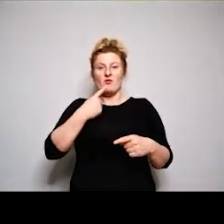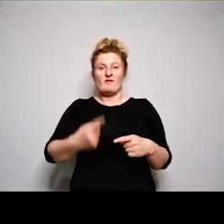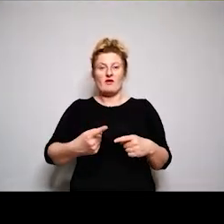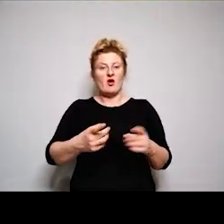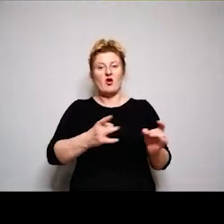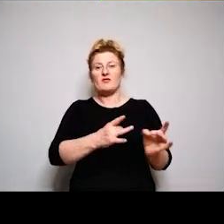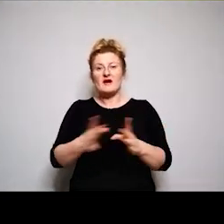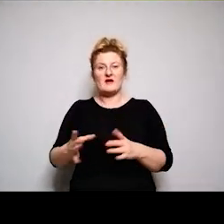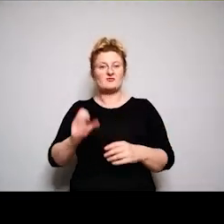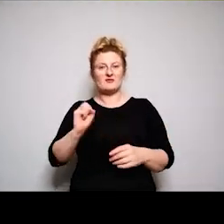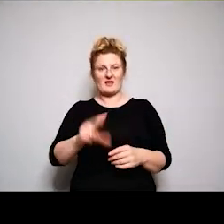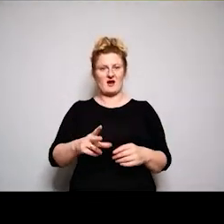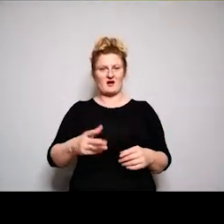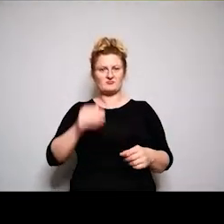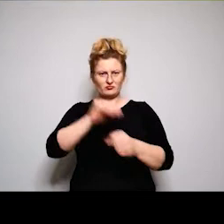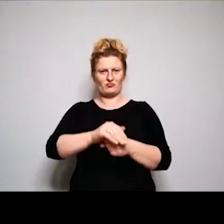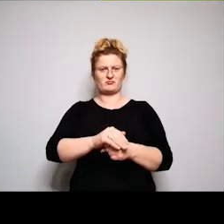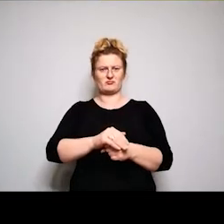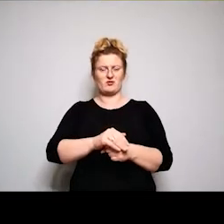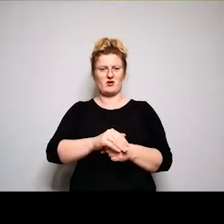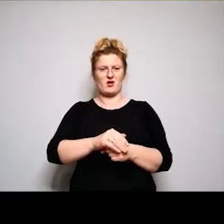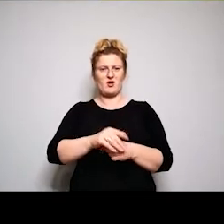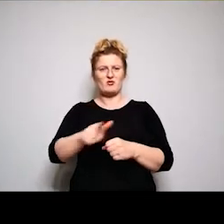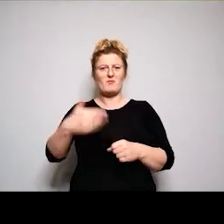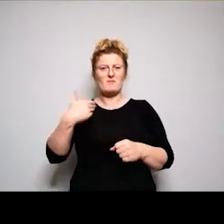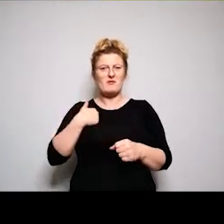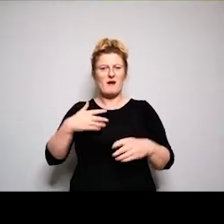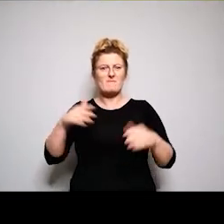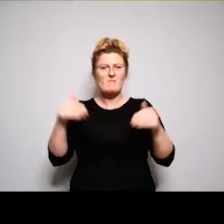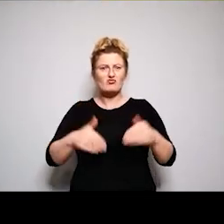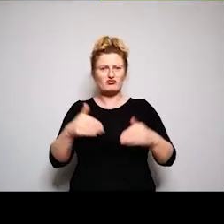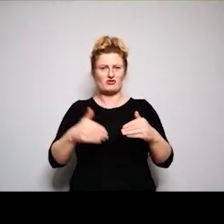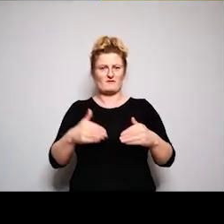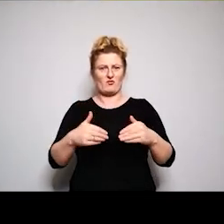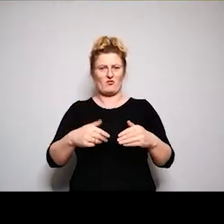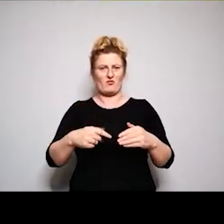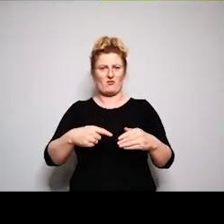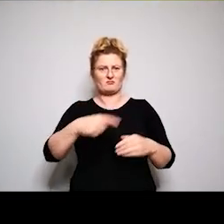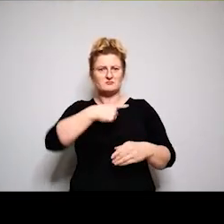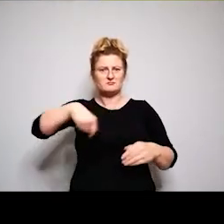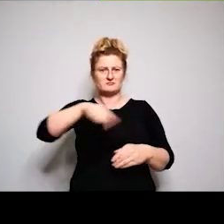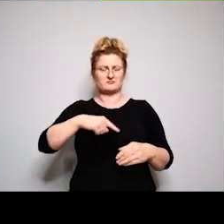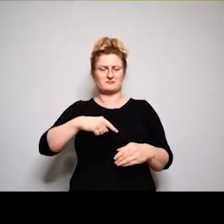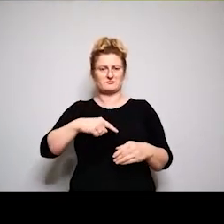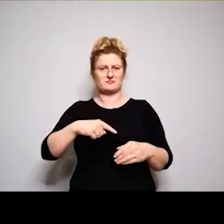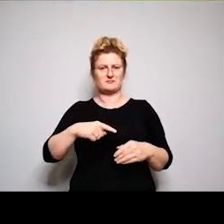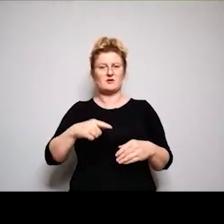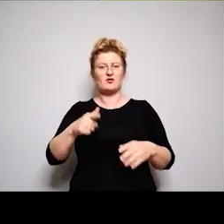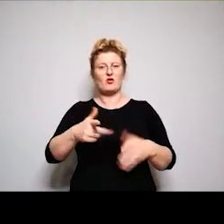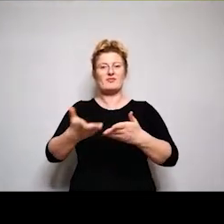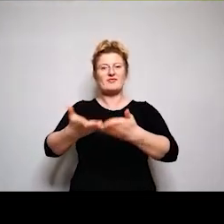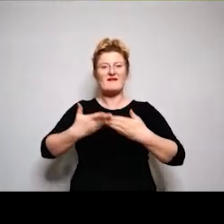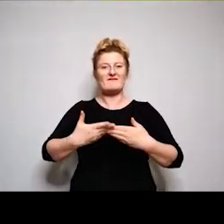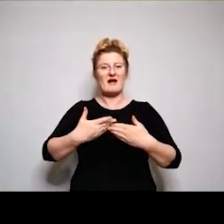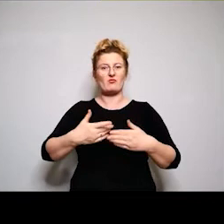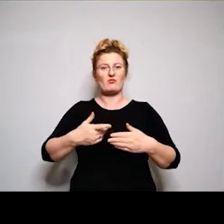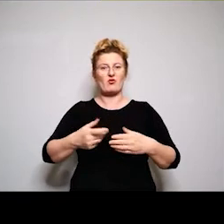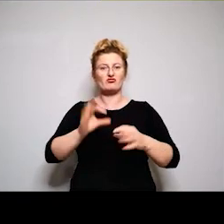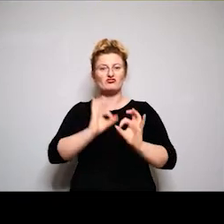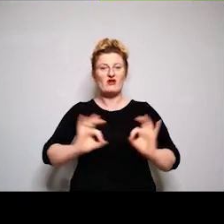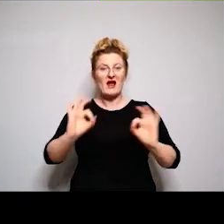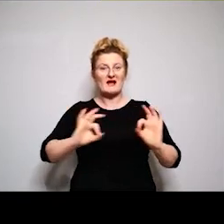huge opportunity for me to bring the methodology out. And, you know, militaries are all over the